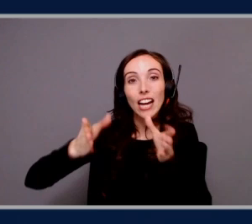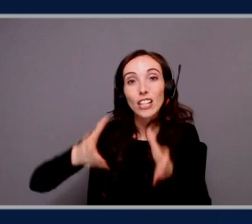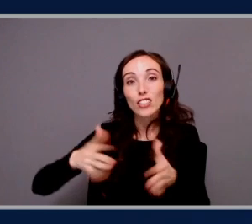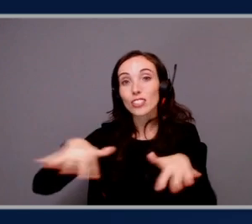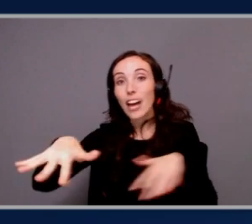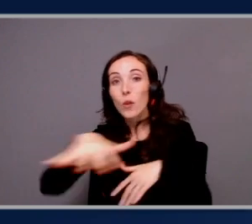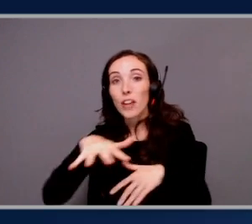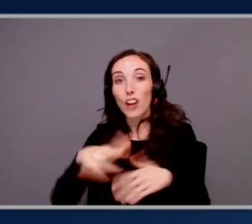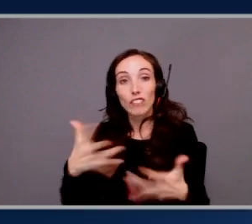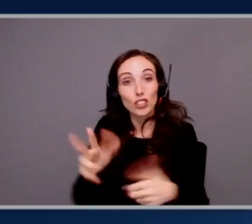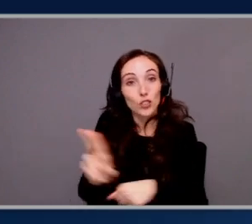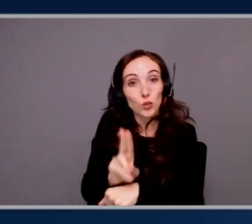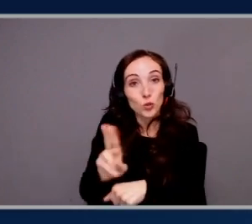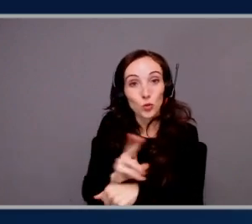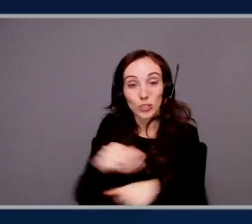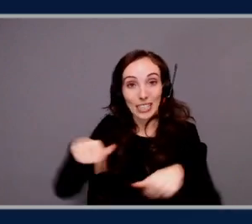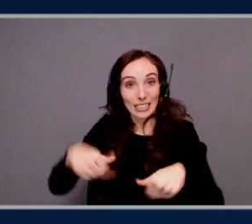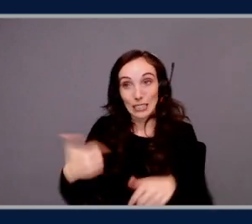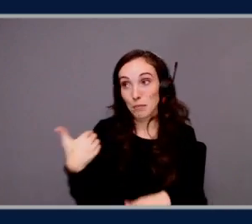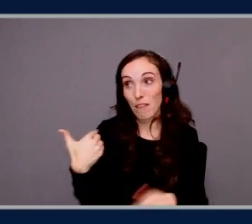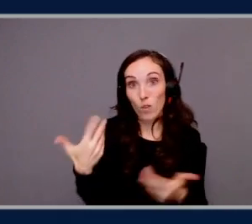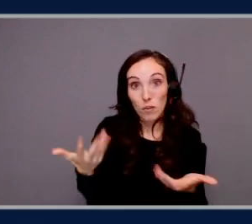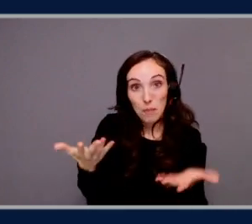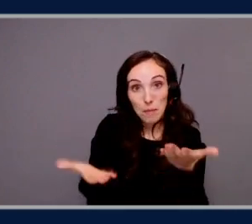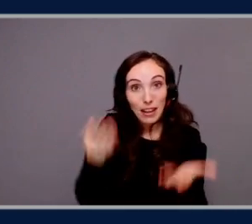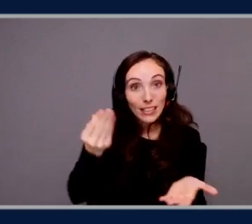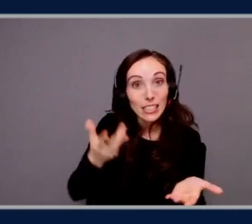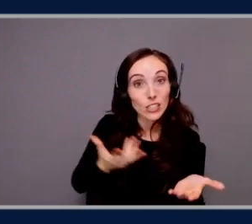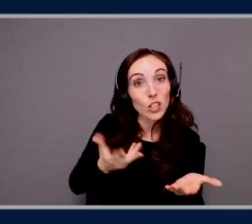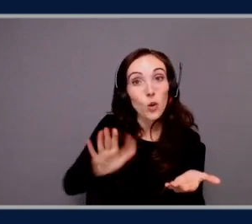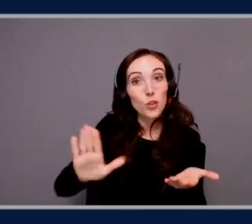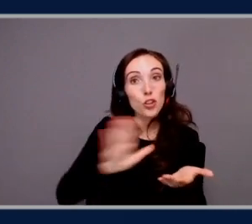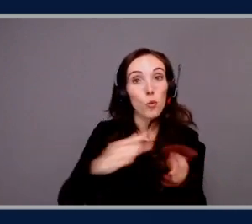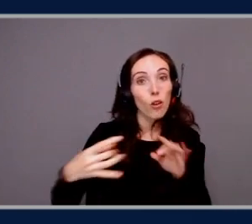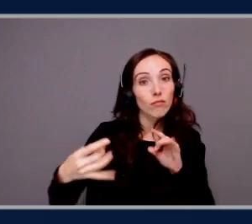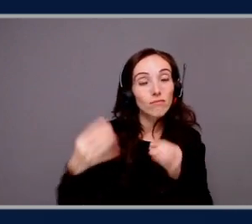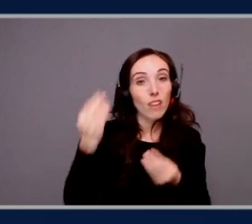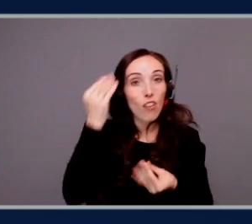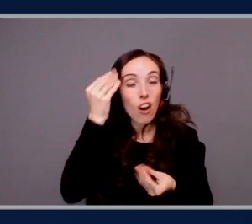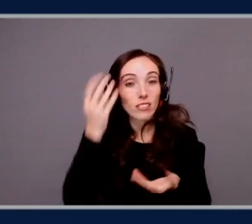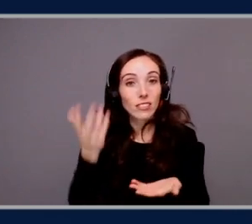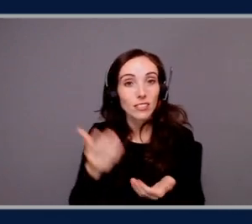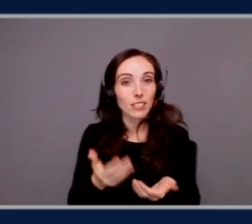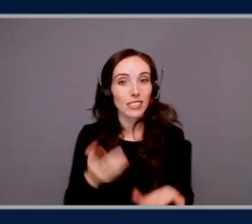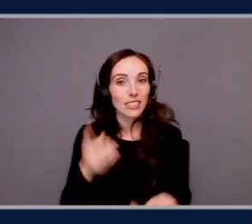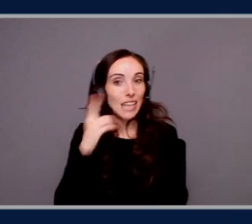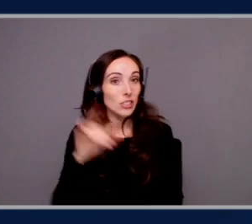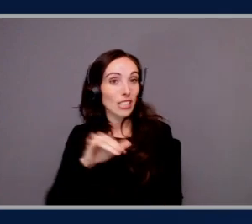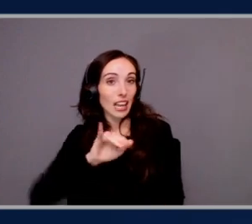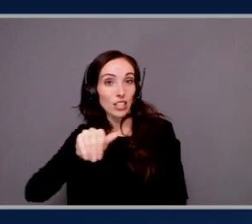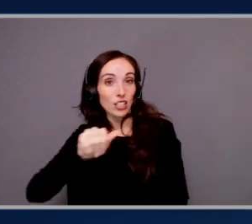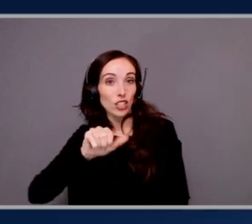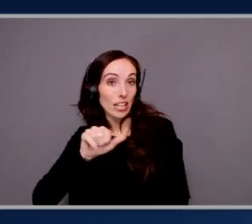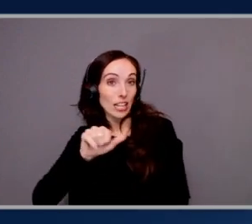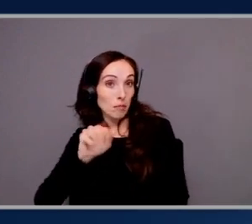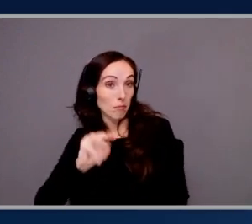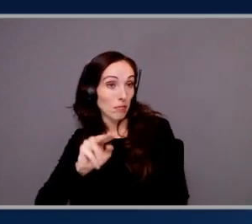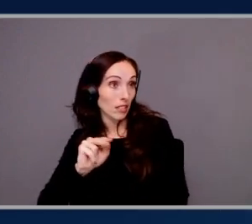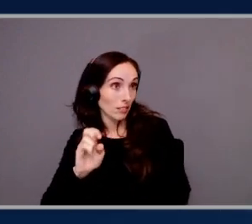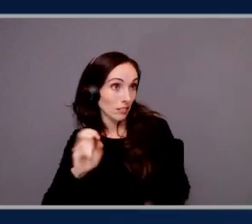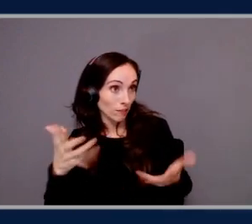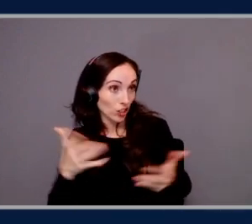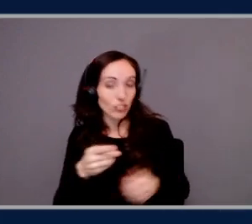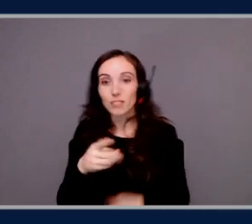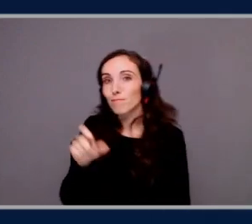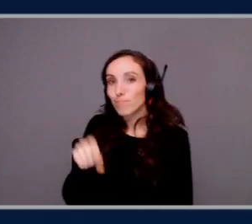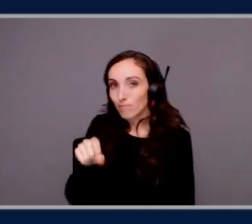before. Maybe somebody can let us know if they've tried them and what their thoughts are. That'd be great. It sounds like Jasmine did. I have used Rufus. Yeah. I use it for going